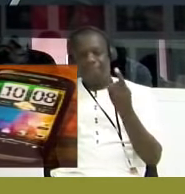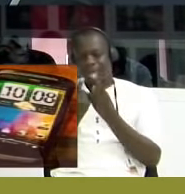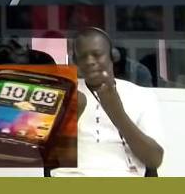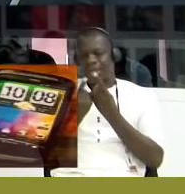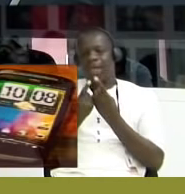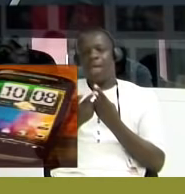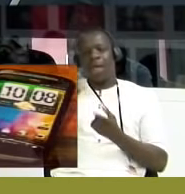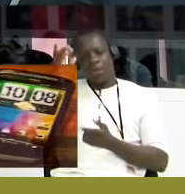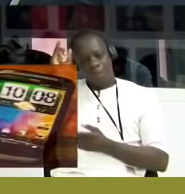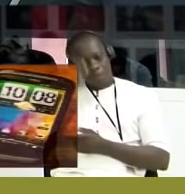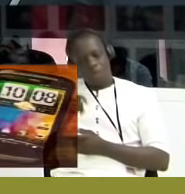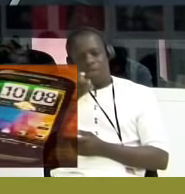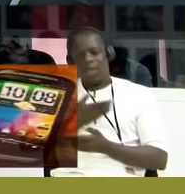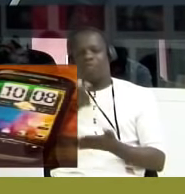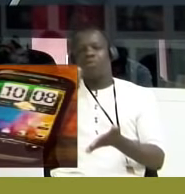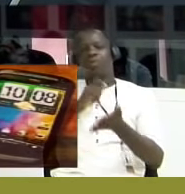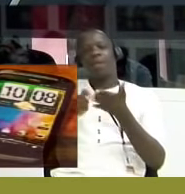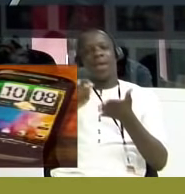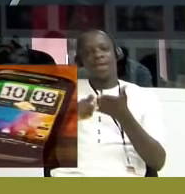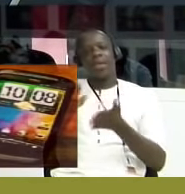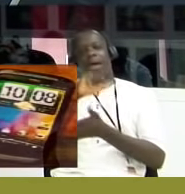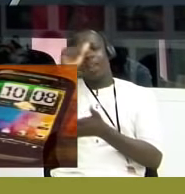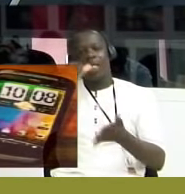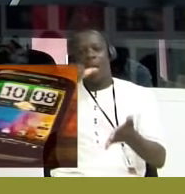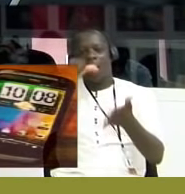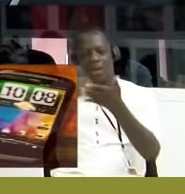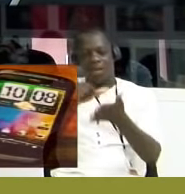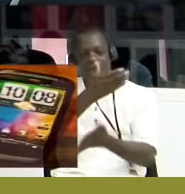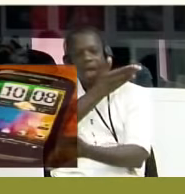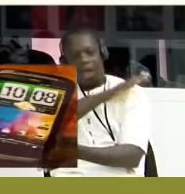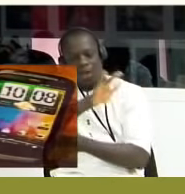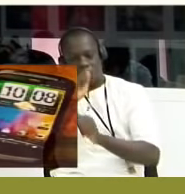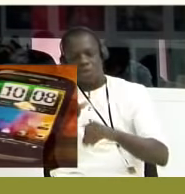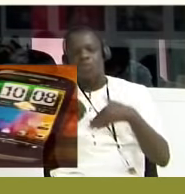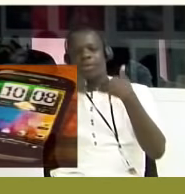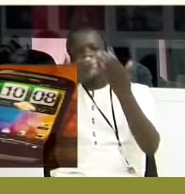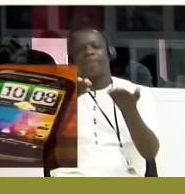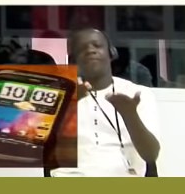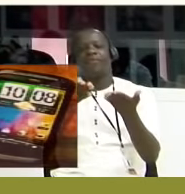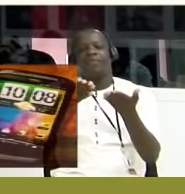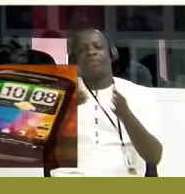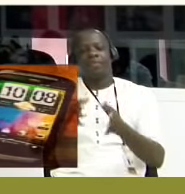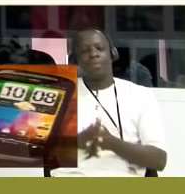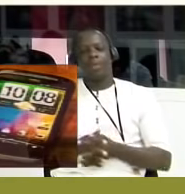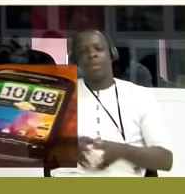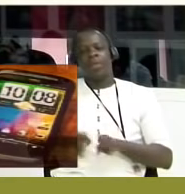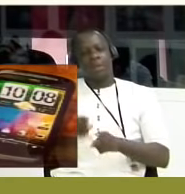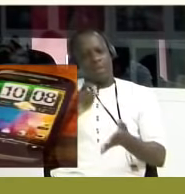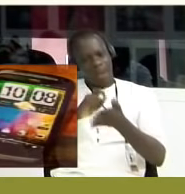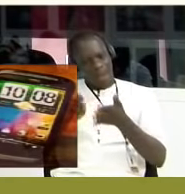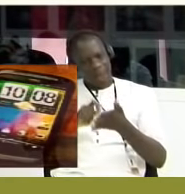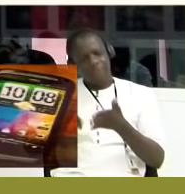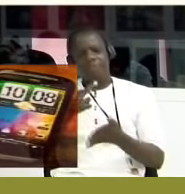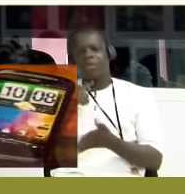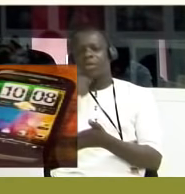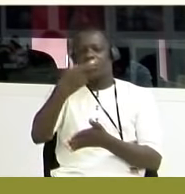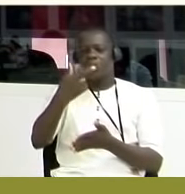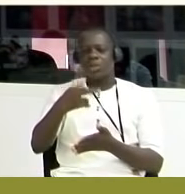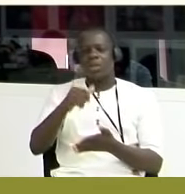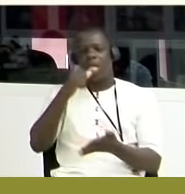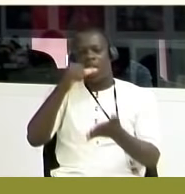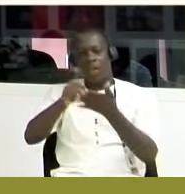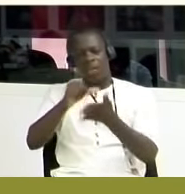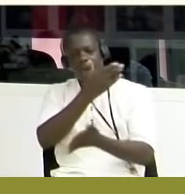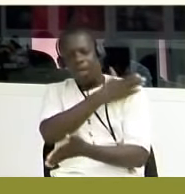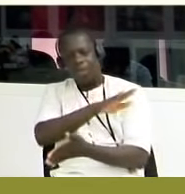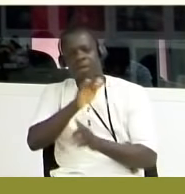be given. I emphasize that. Write, request for a permit, and the IG will approve it.